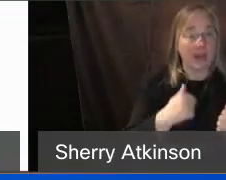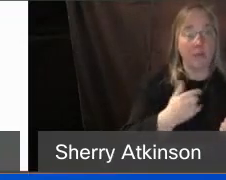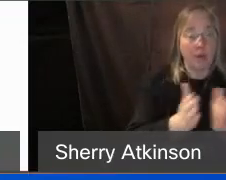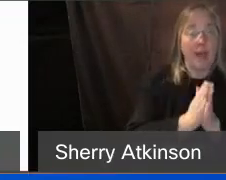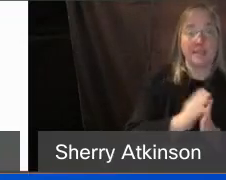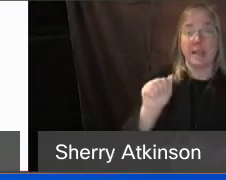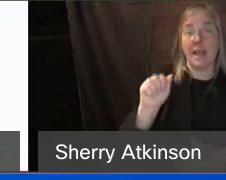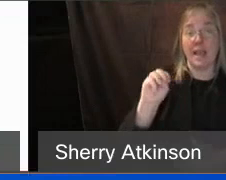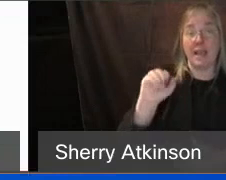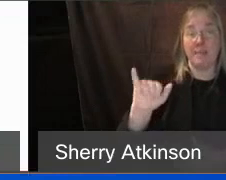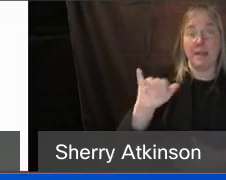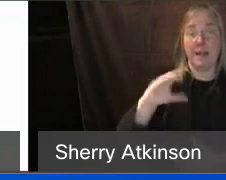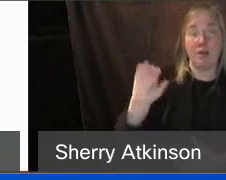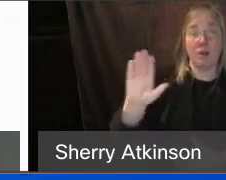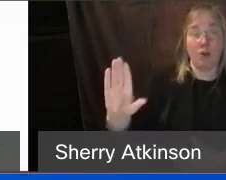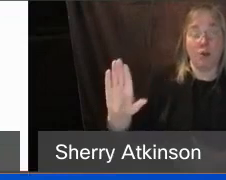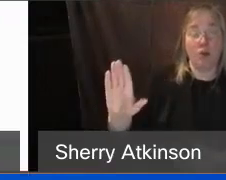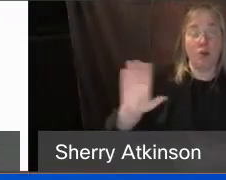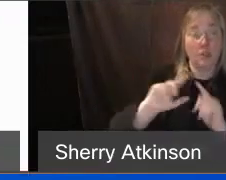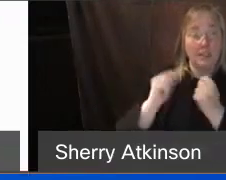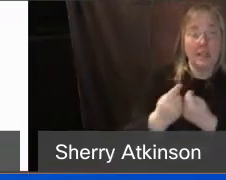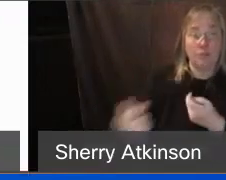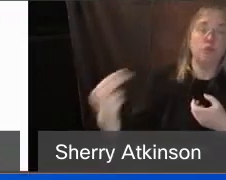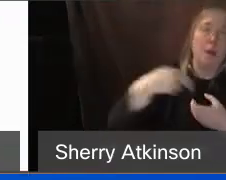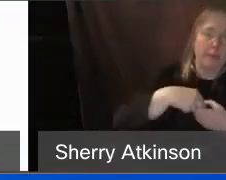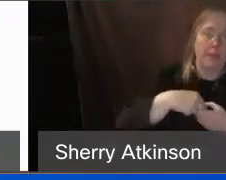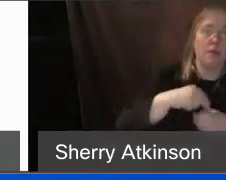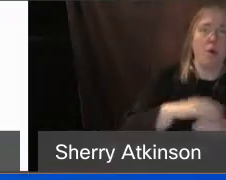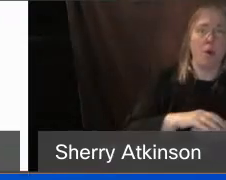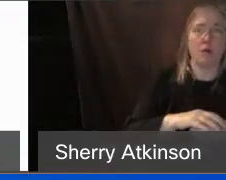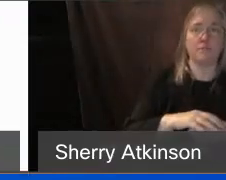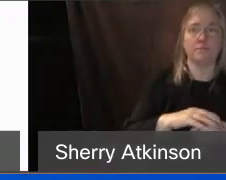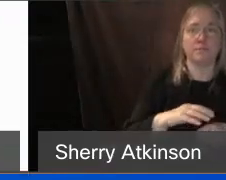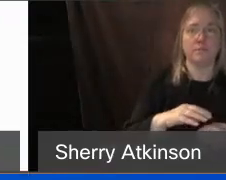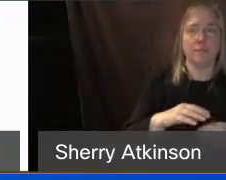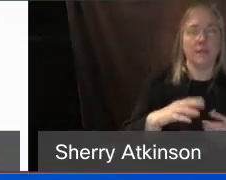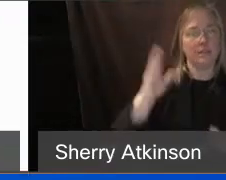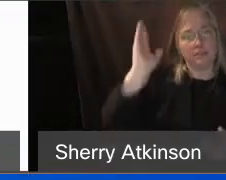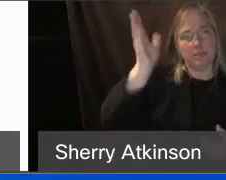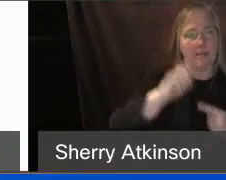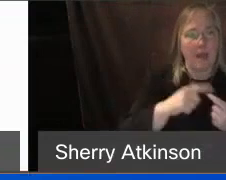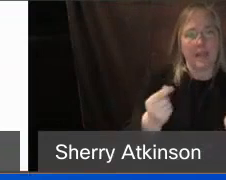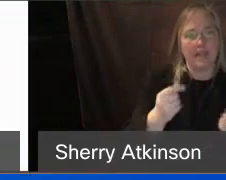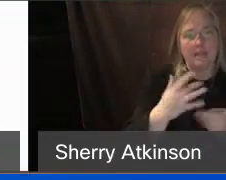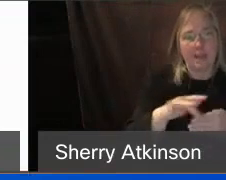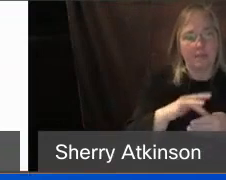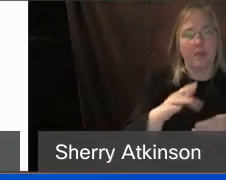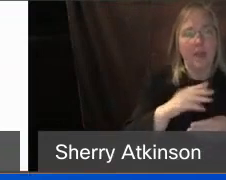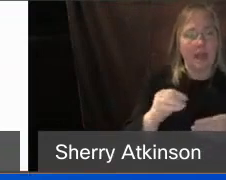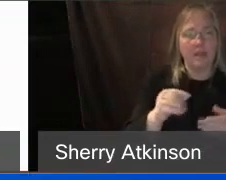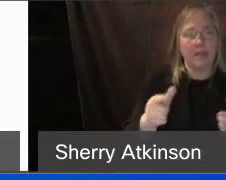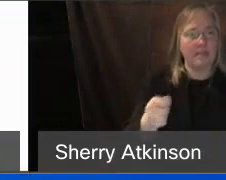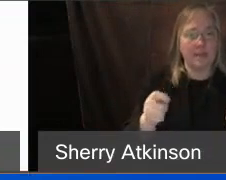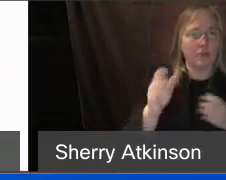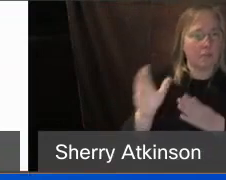Amy and her team to jump in on the speak about the land availability and the master plan